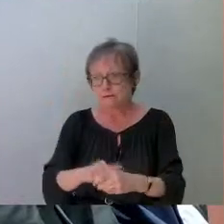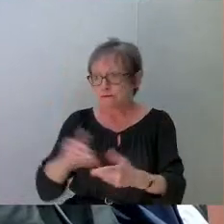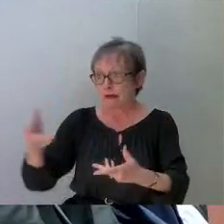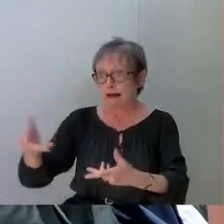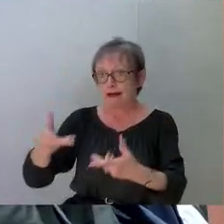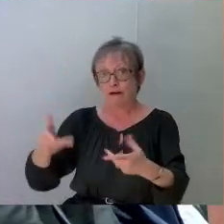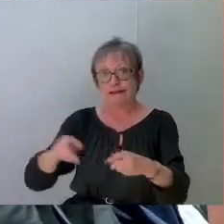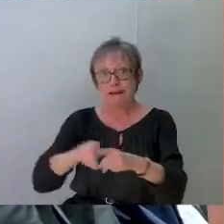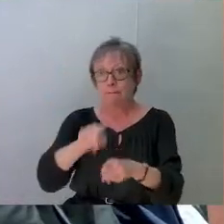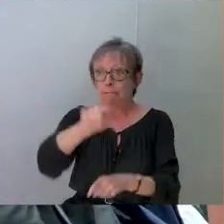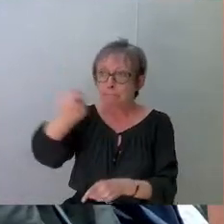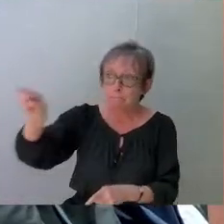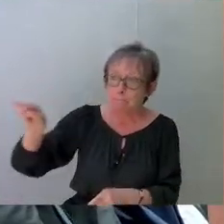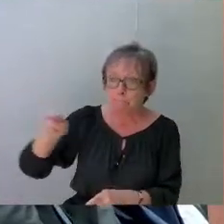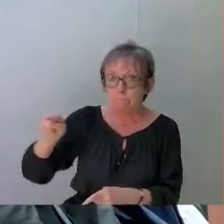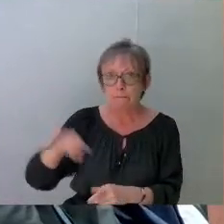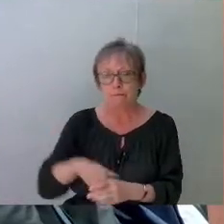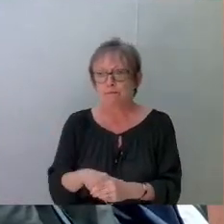you to do that. In fact,